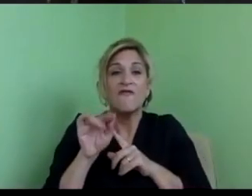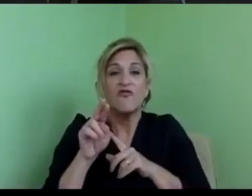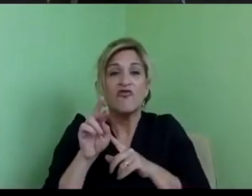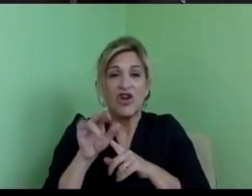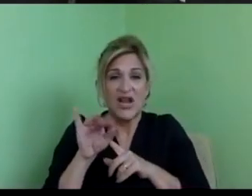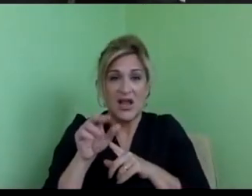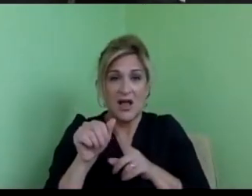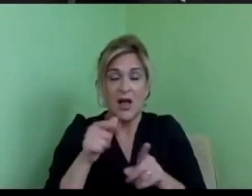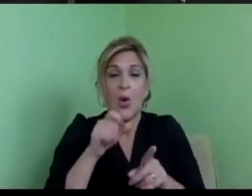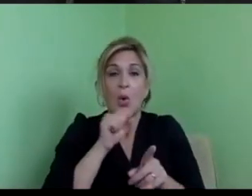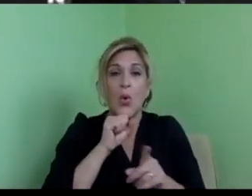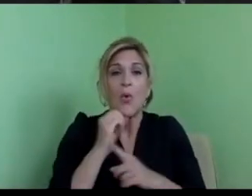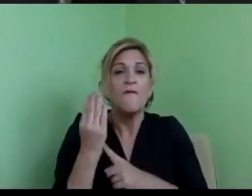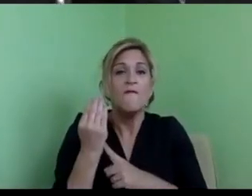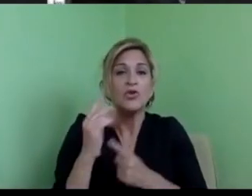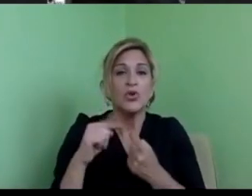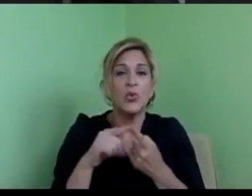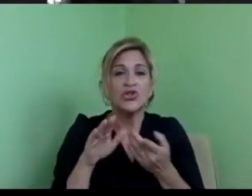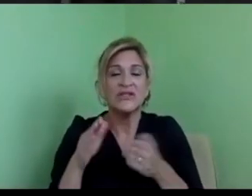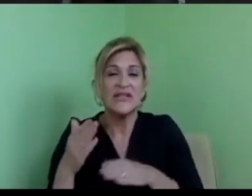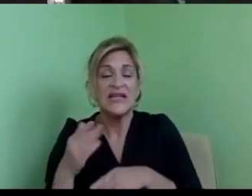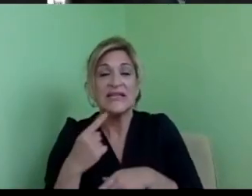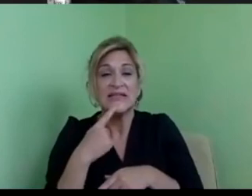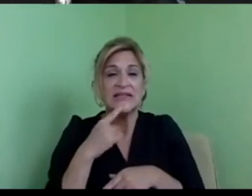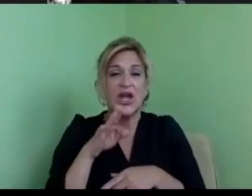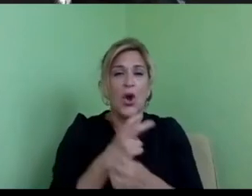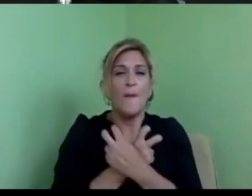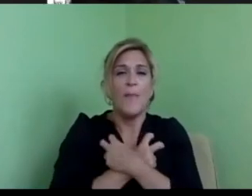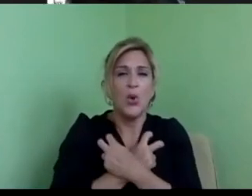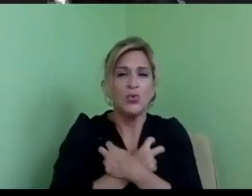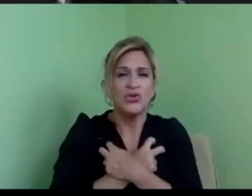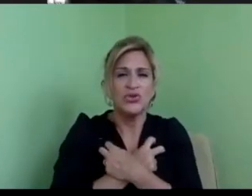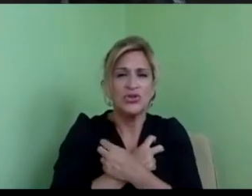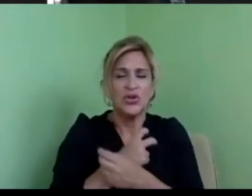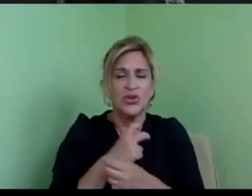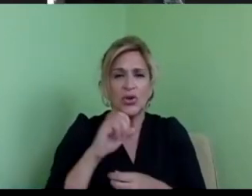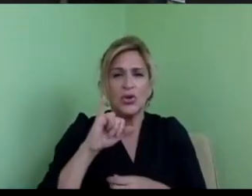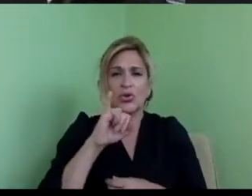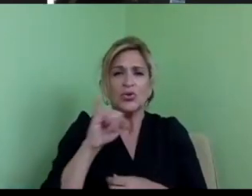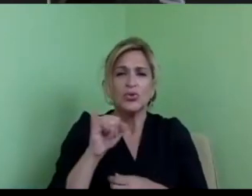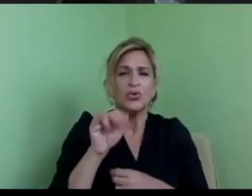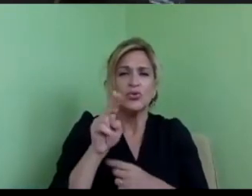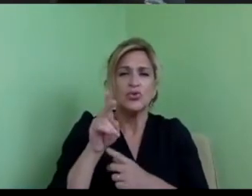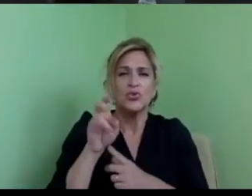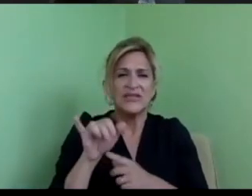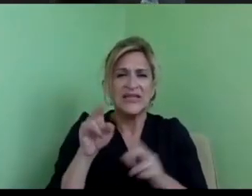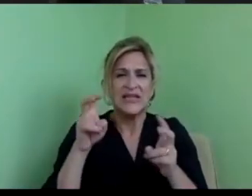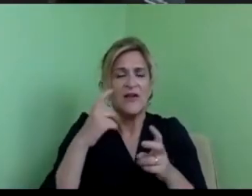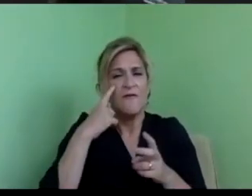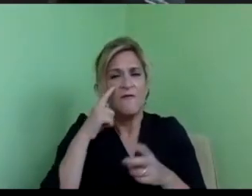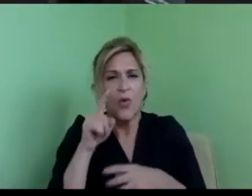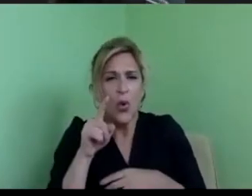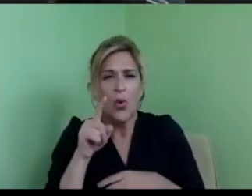time of her death and says that her bones are juicy on an online course for anthropology